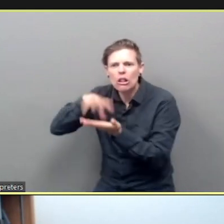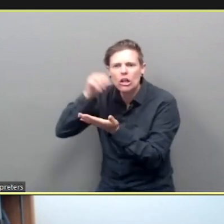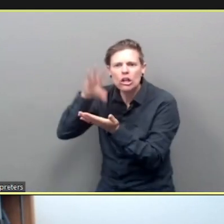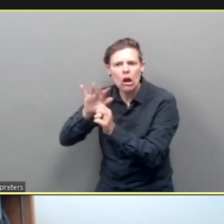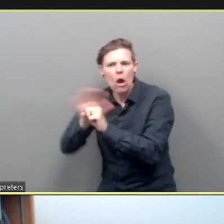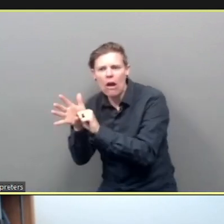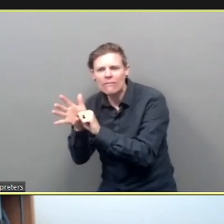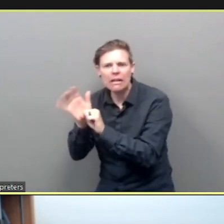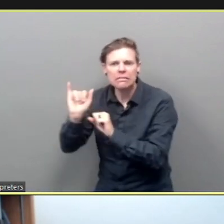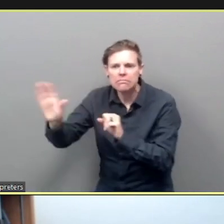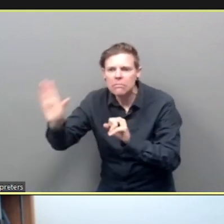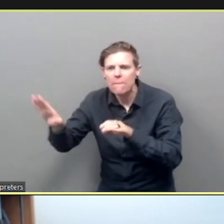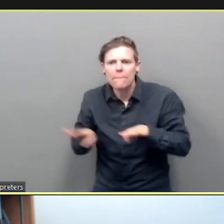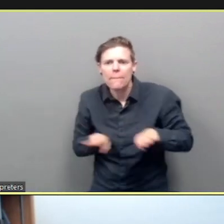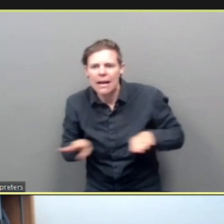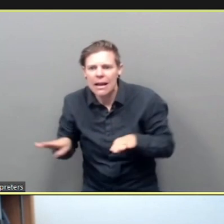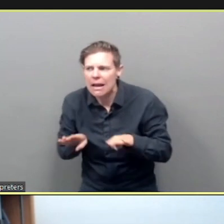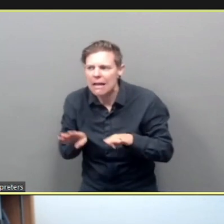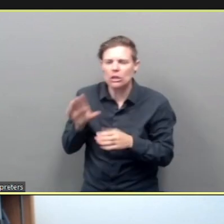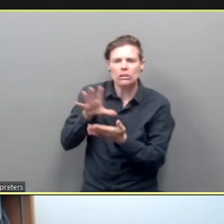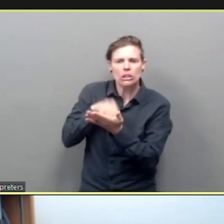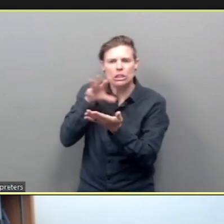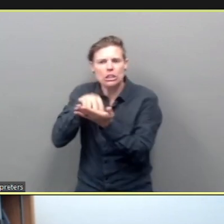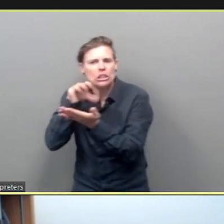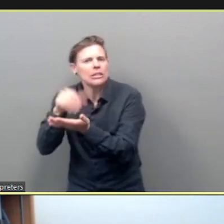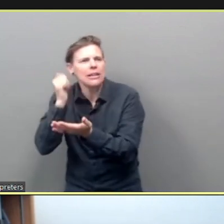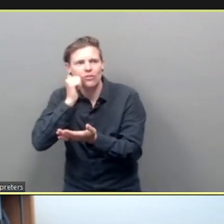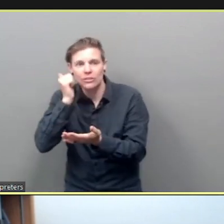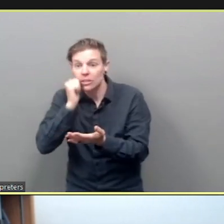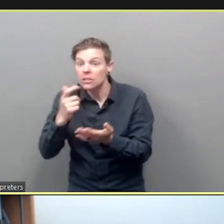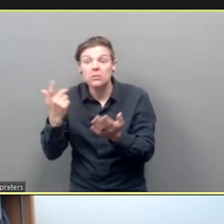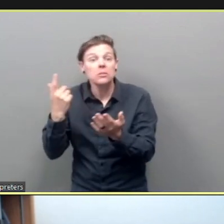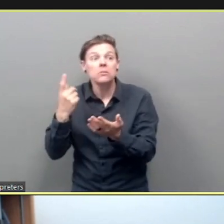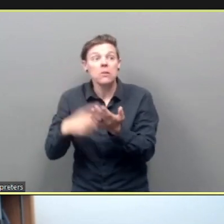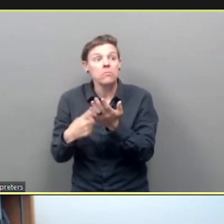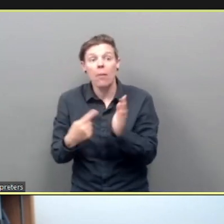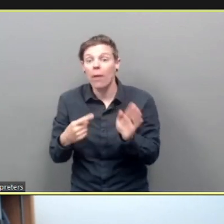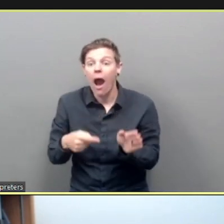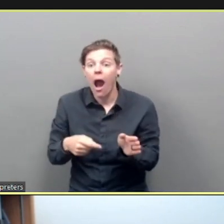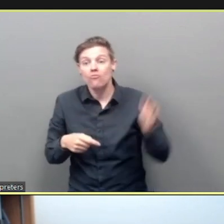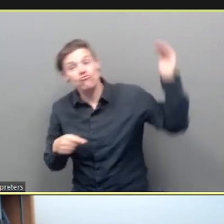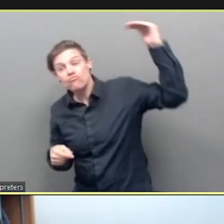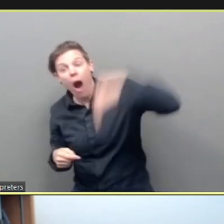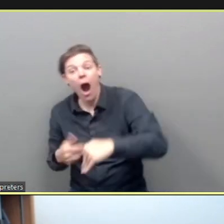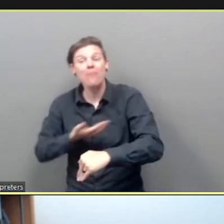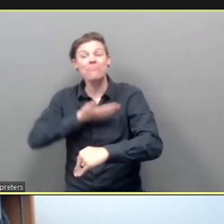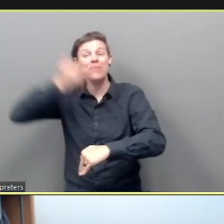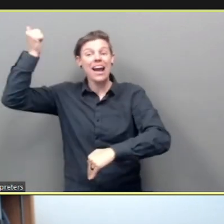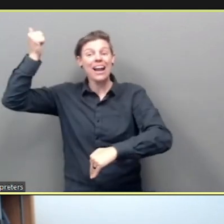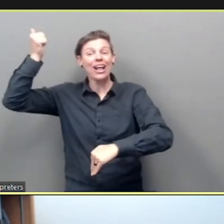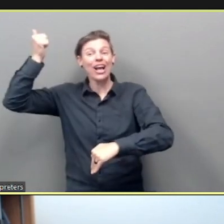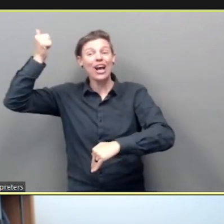very sharp rise, rapid decline, looked like we were going back down